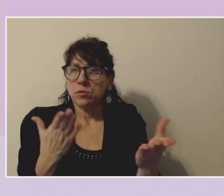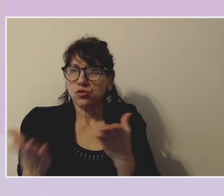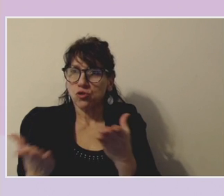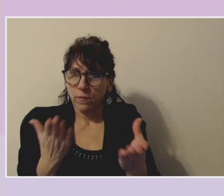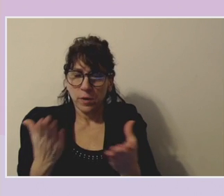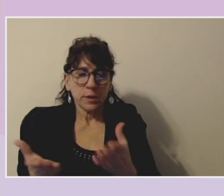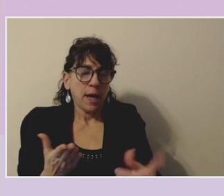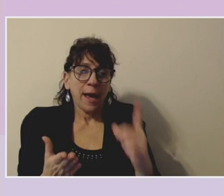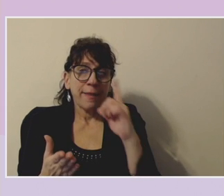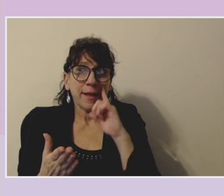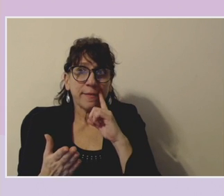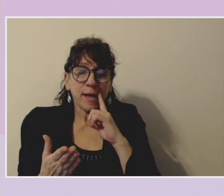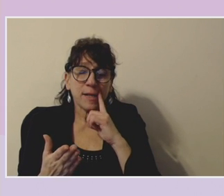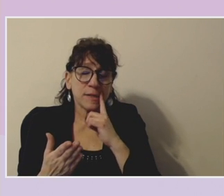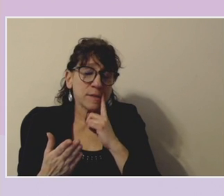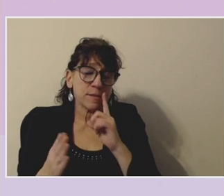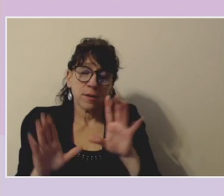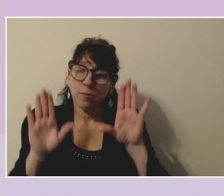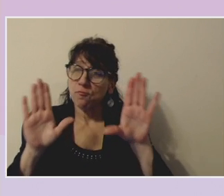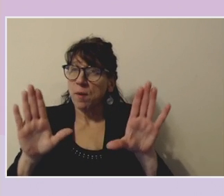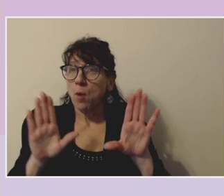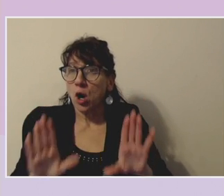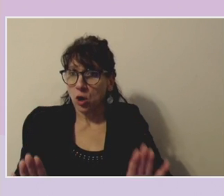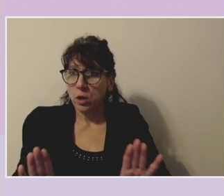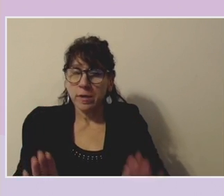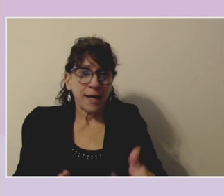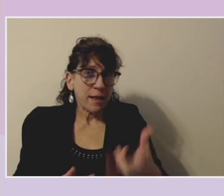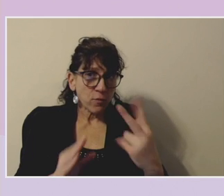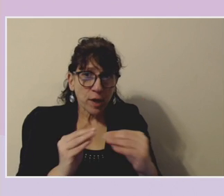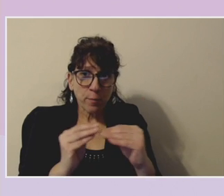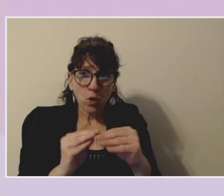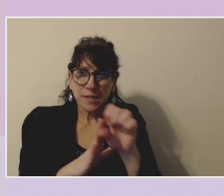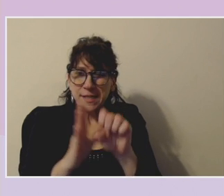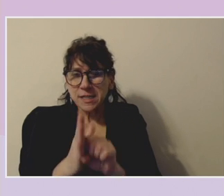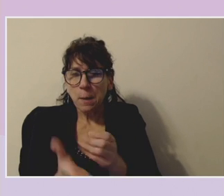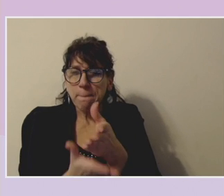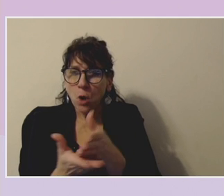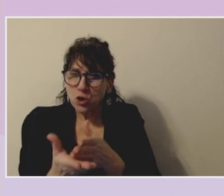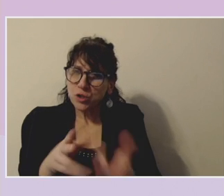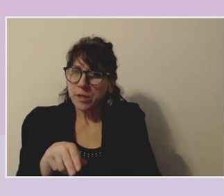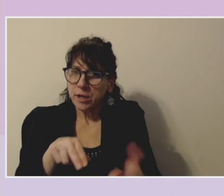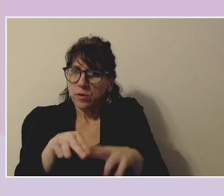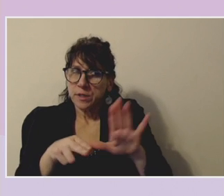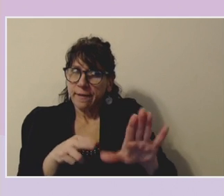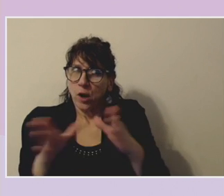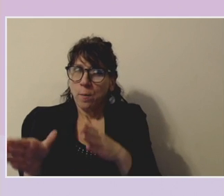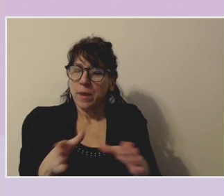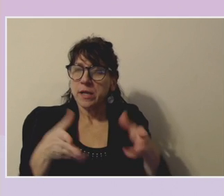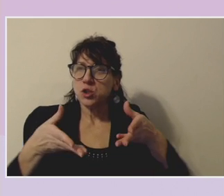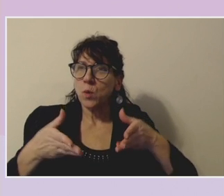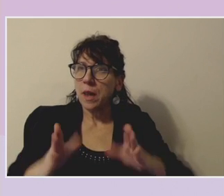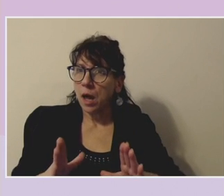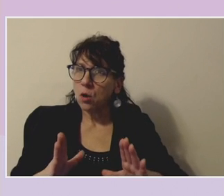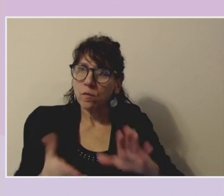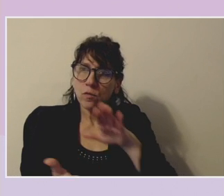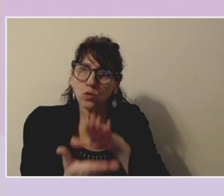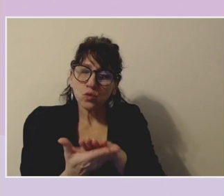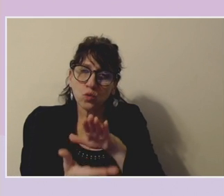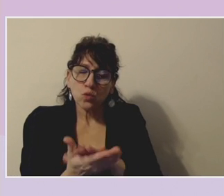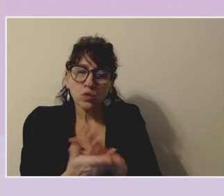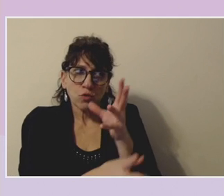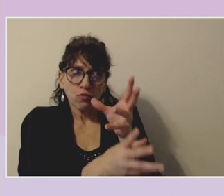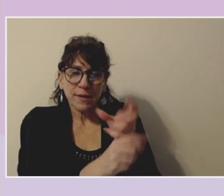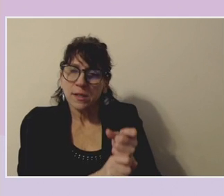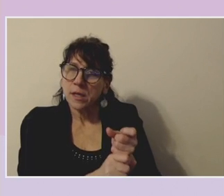is remarkable. And there's three more states that have partially expanded their plans to allow for schools to receive